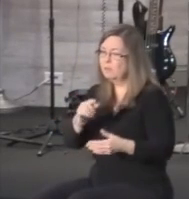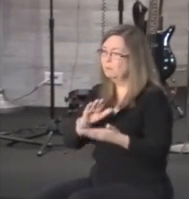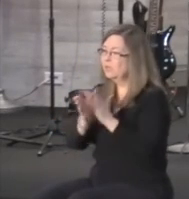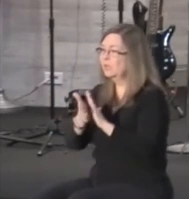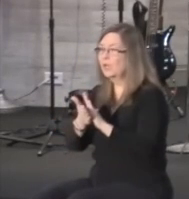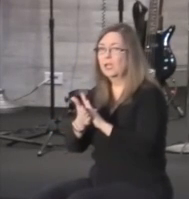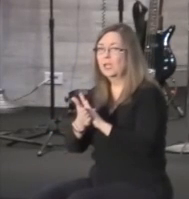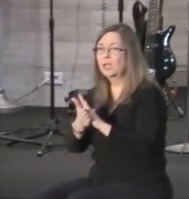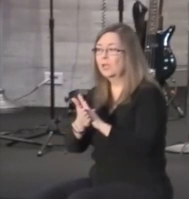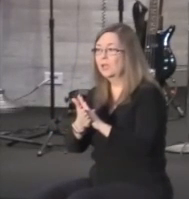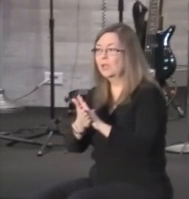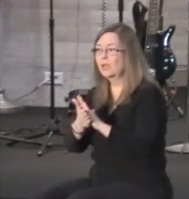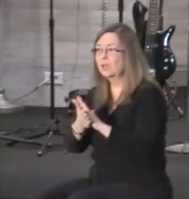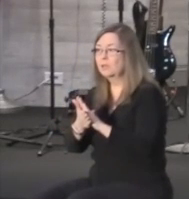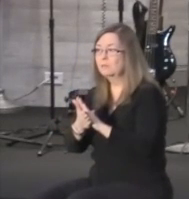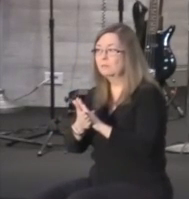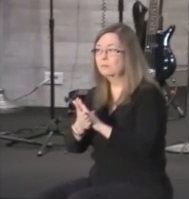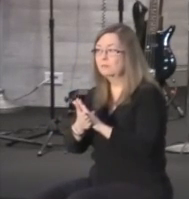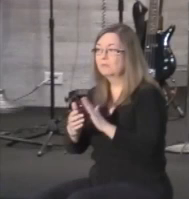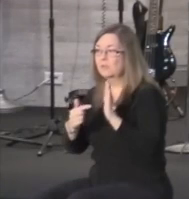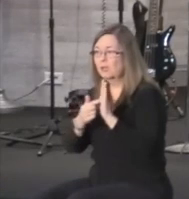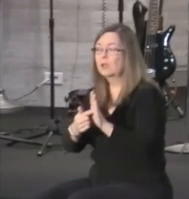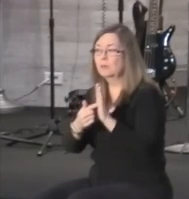there in Thessalonica that guess what? We're no longer needed.